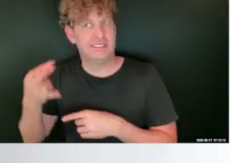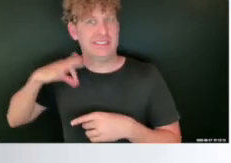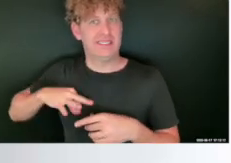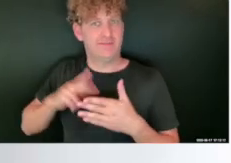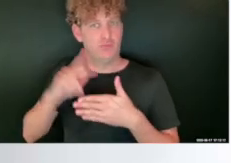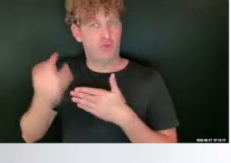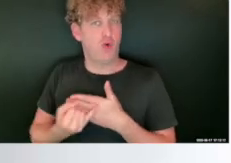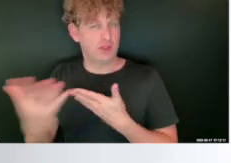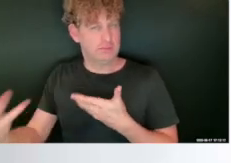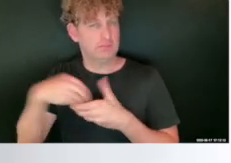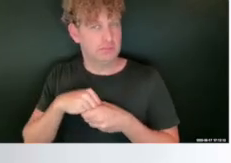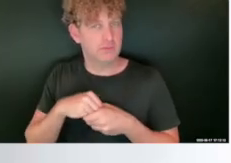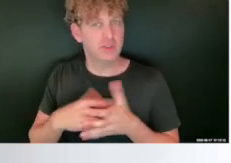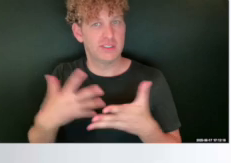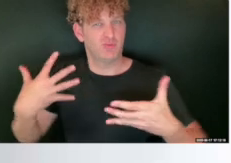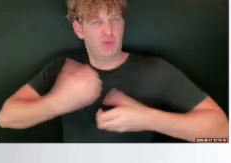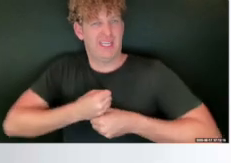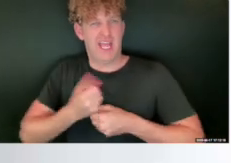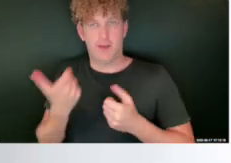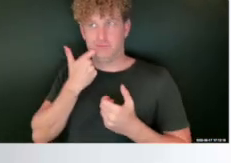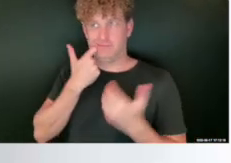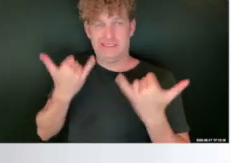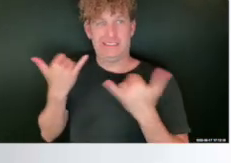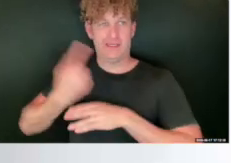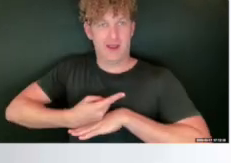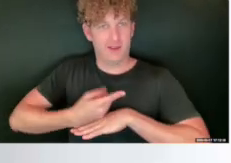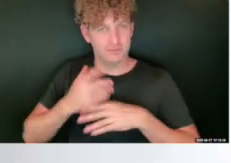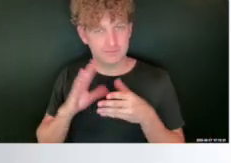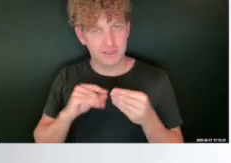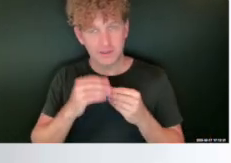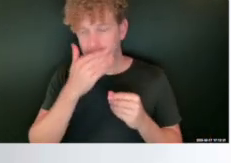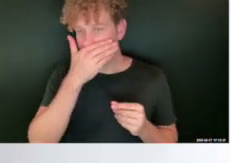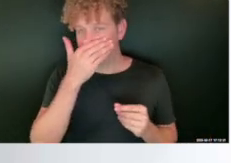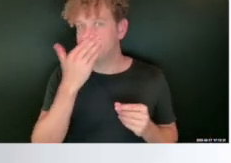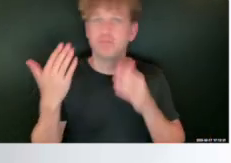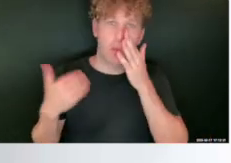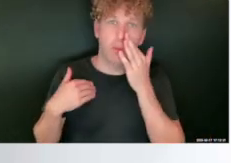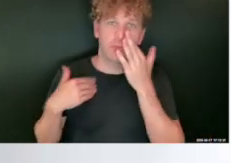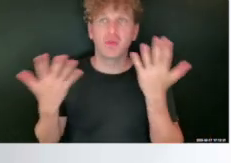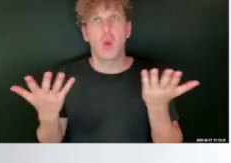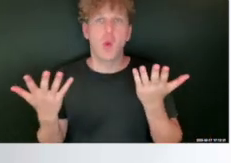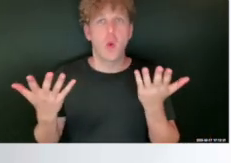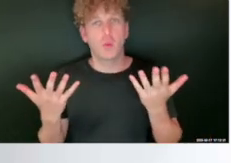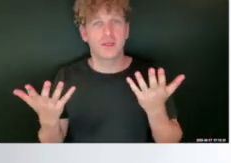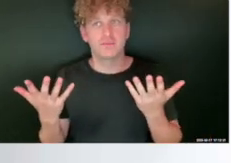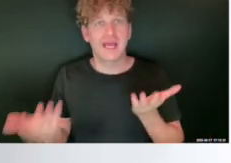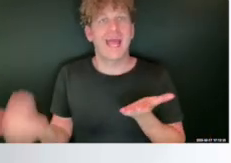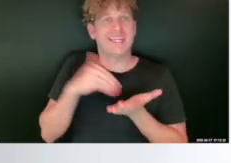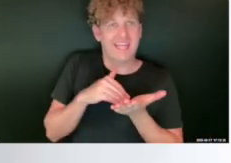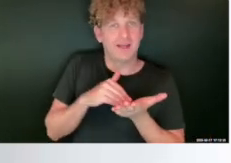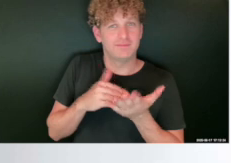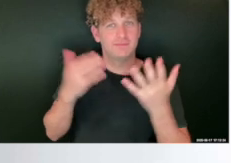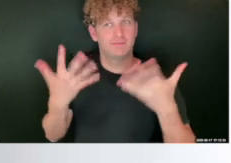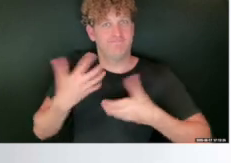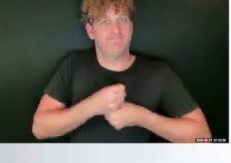funds were specifically directed toward priority populations. As projects matured and